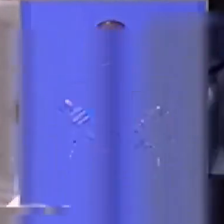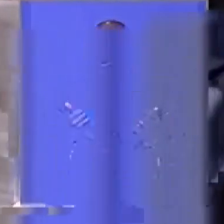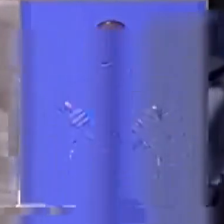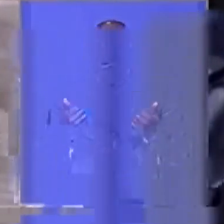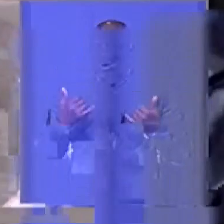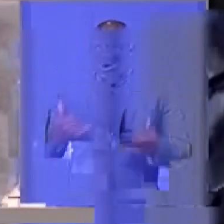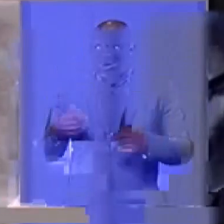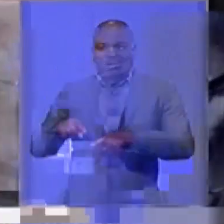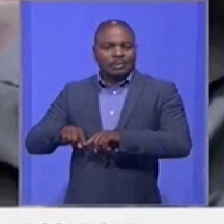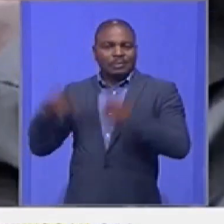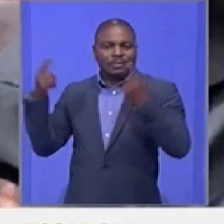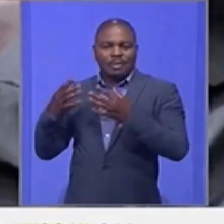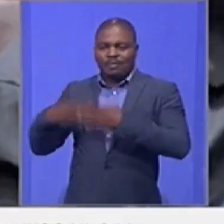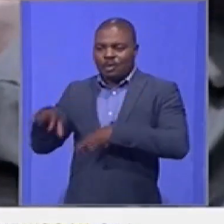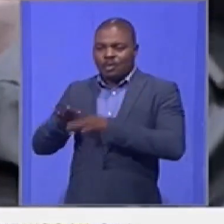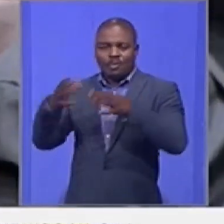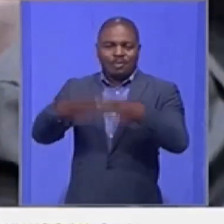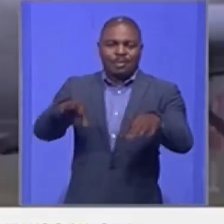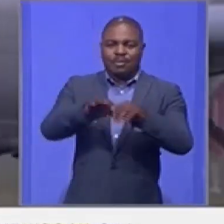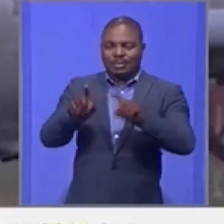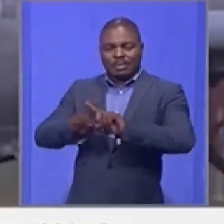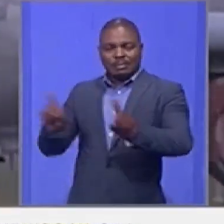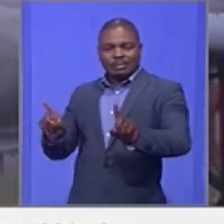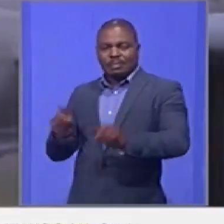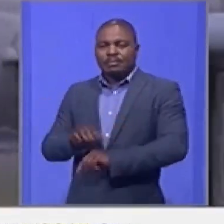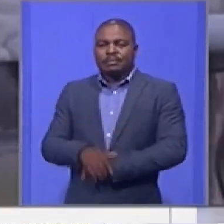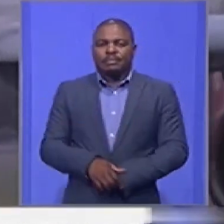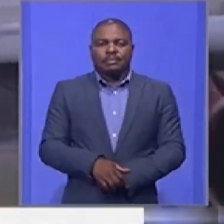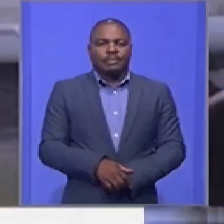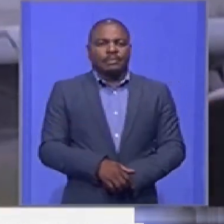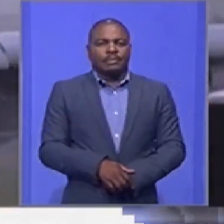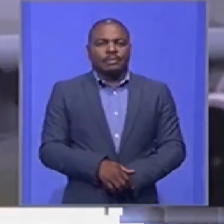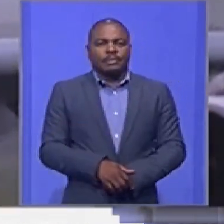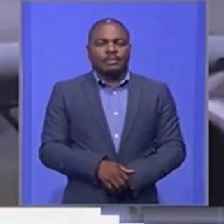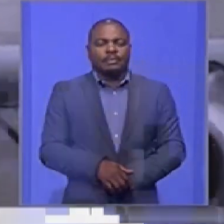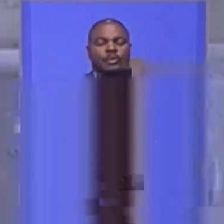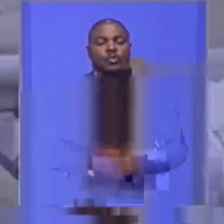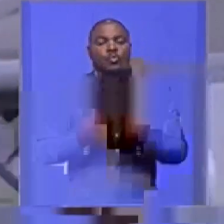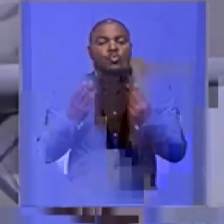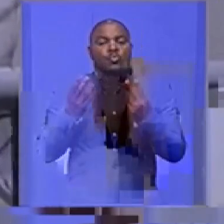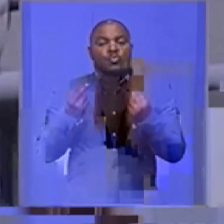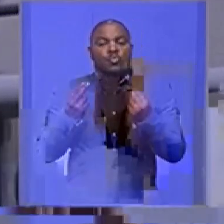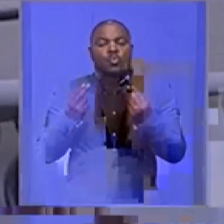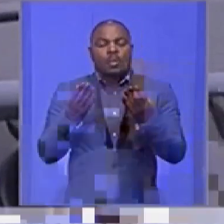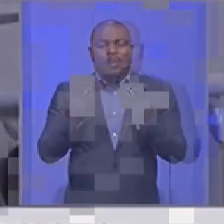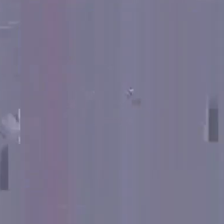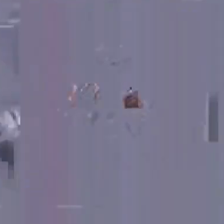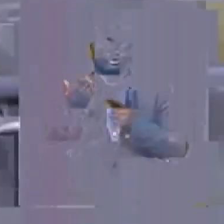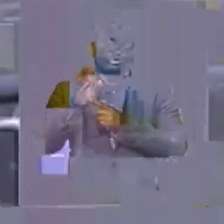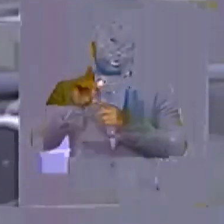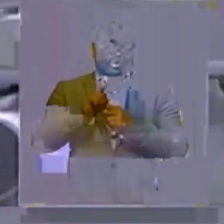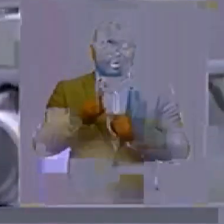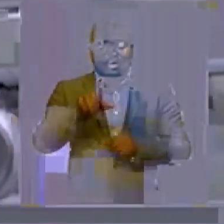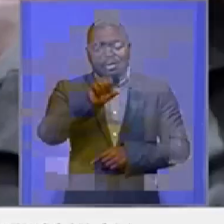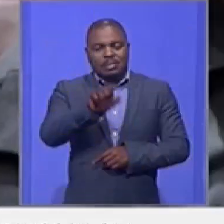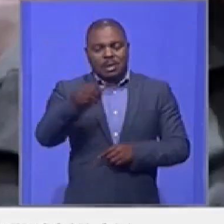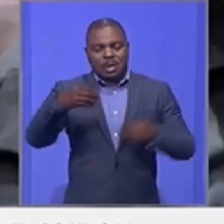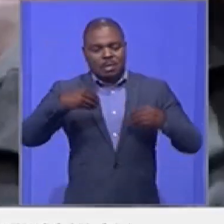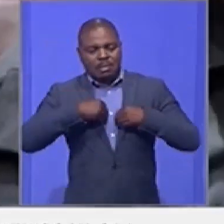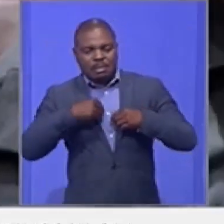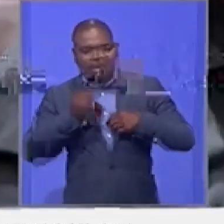different values that the business will have. Dipalopalo tse di sha di tle go lebella boleng jwa dithoto tsa